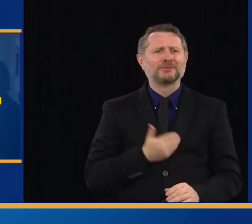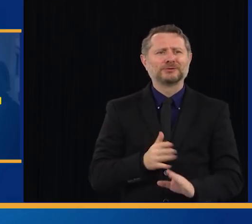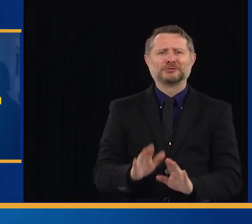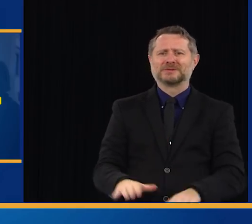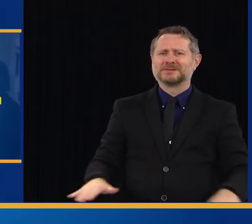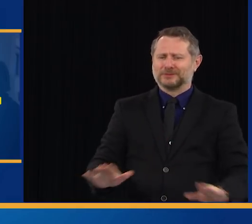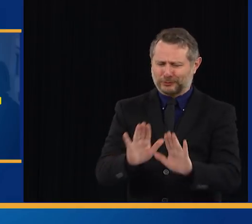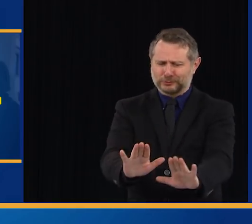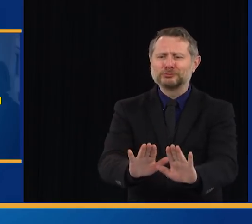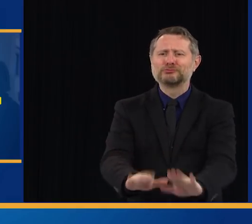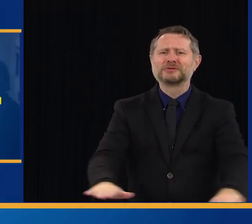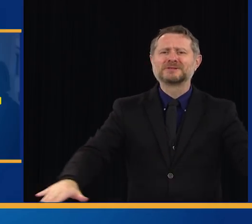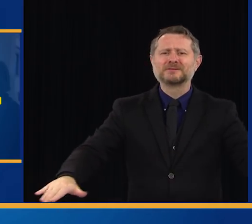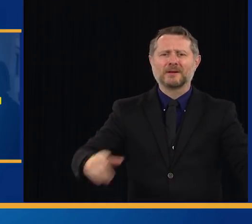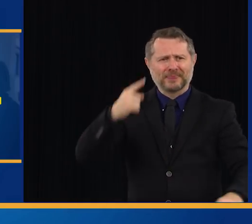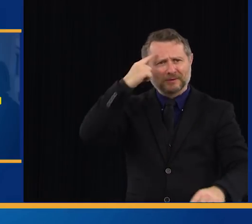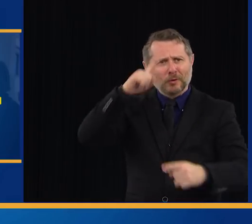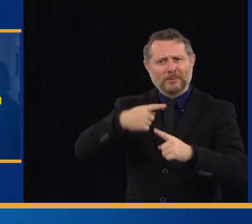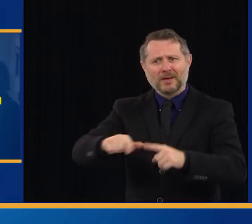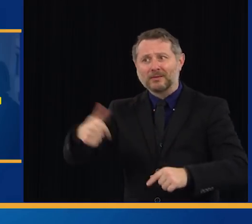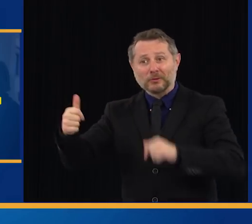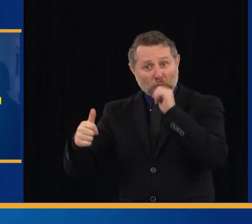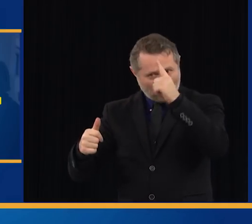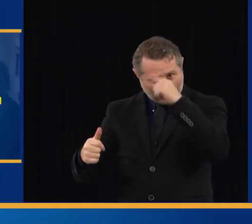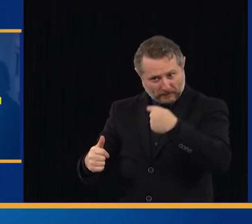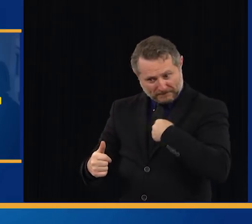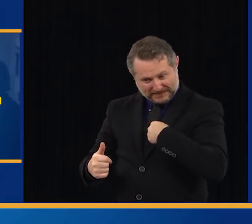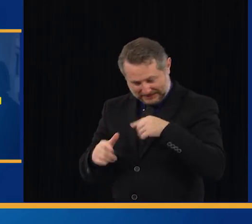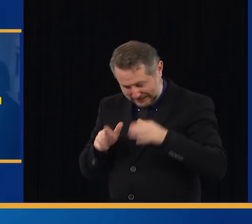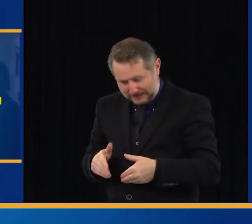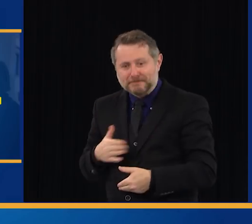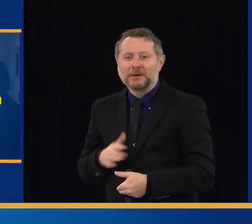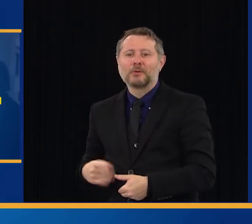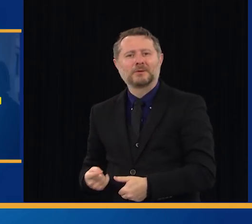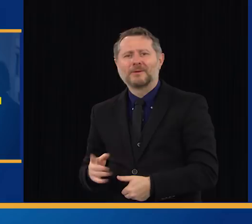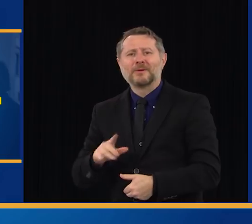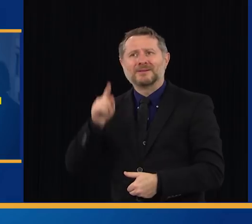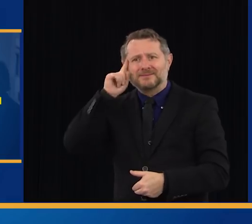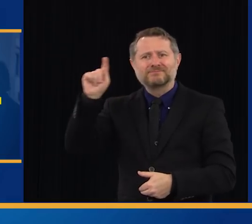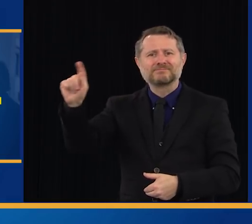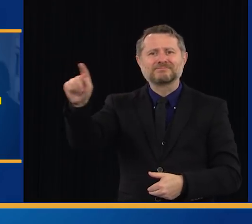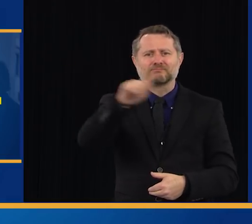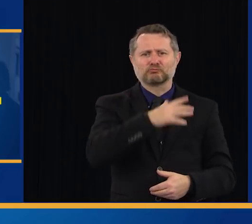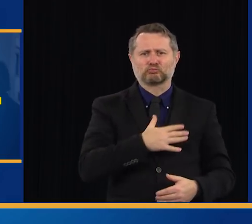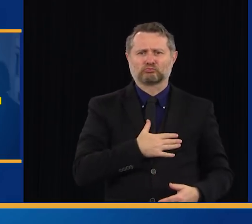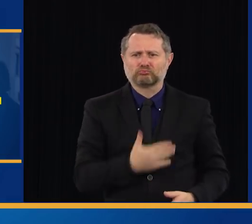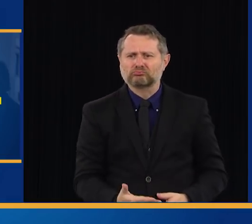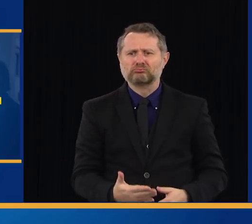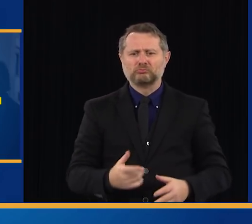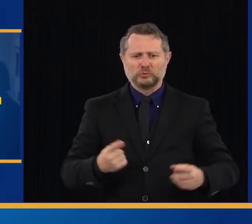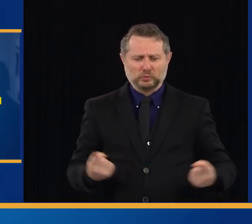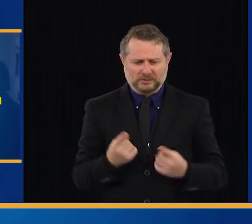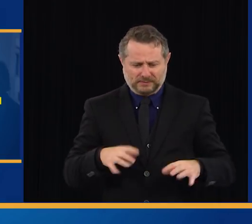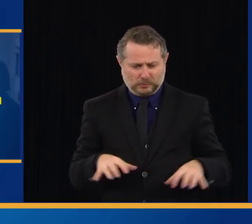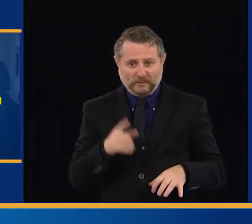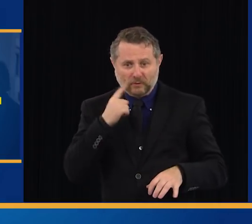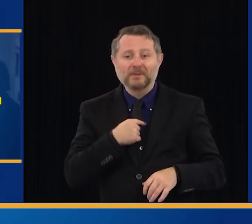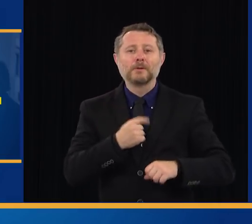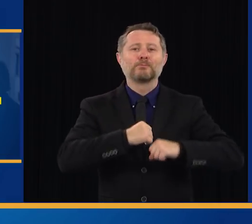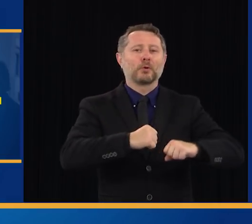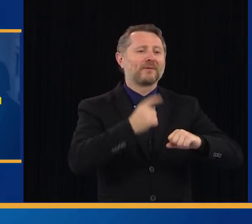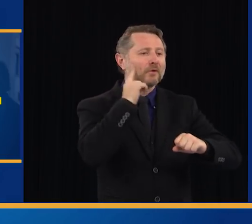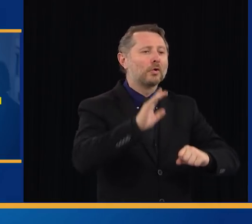of others. What we're willing to do to safeguard others' health in